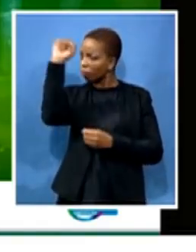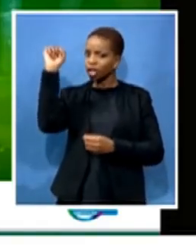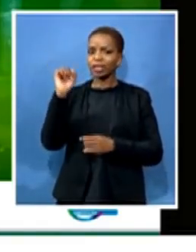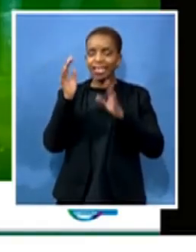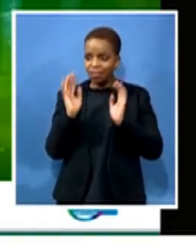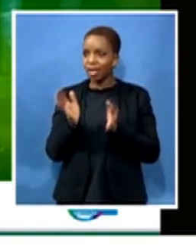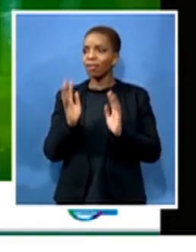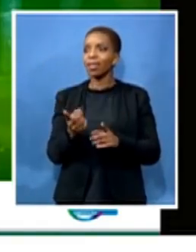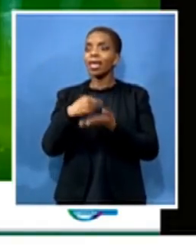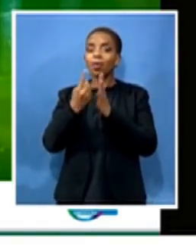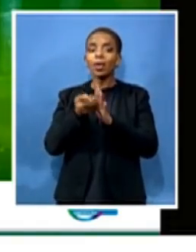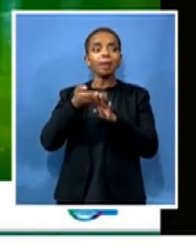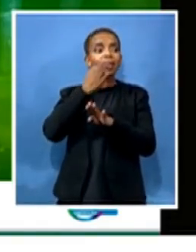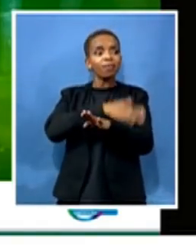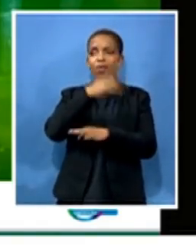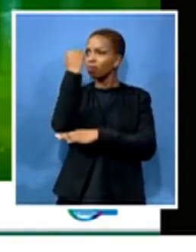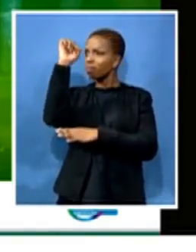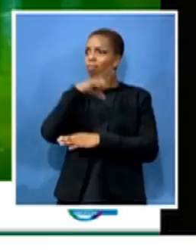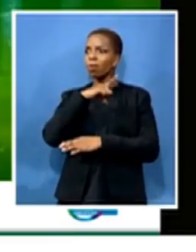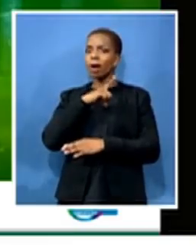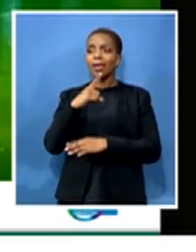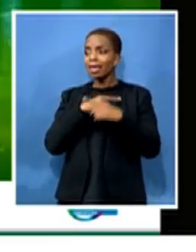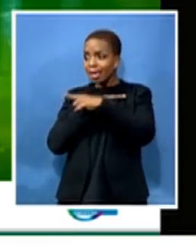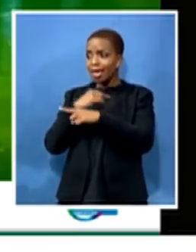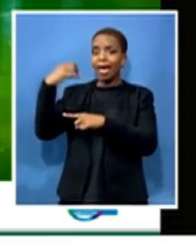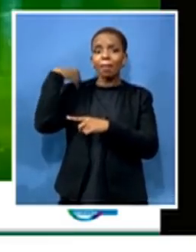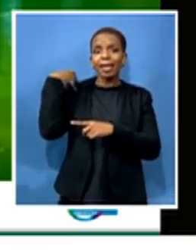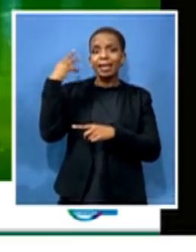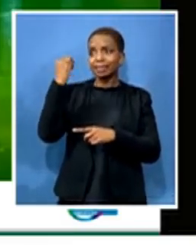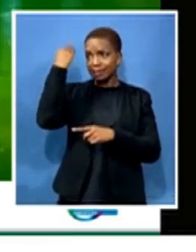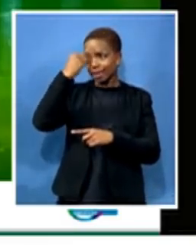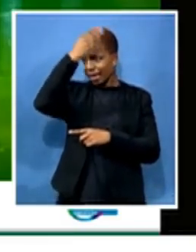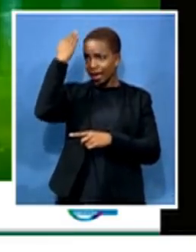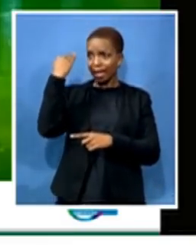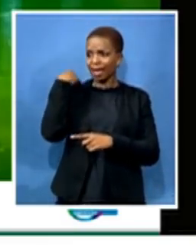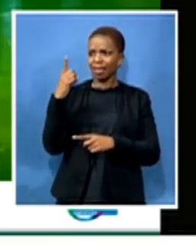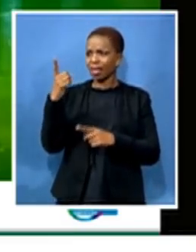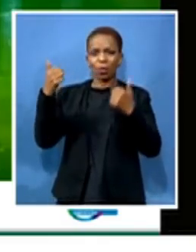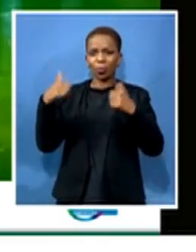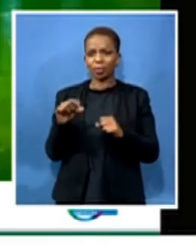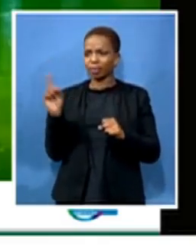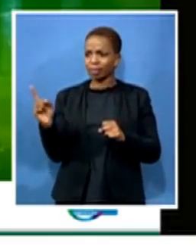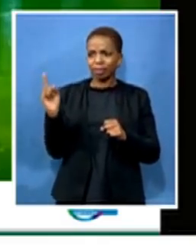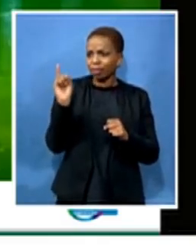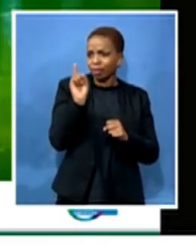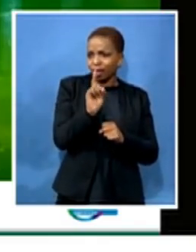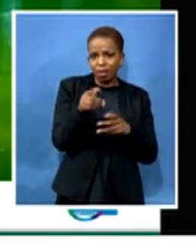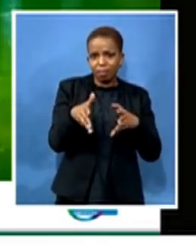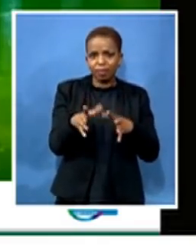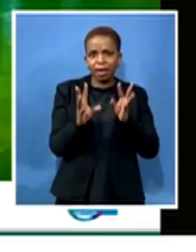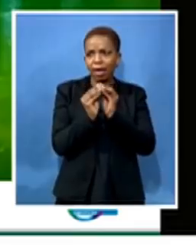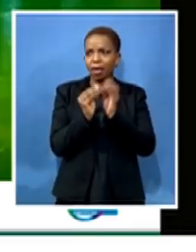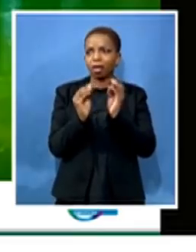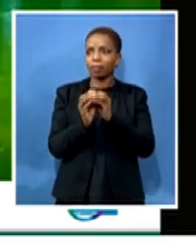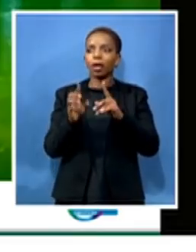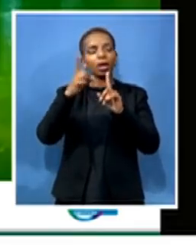Select Committee. Now, this is the first time we actually have an opportunity to speak to the Minister. We are also deprived of